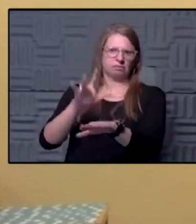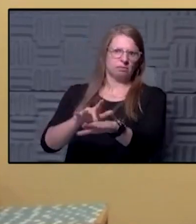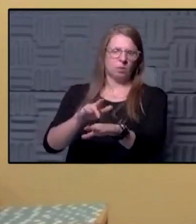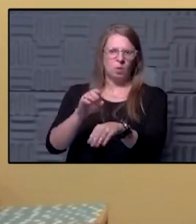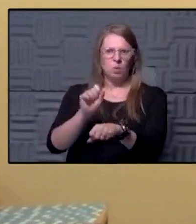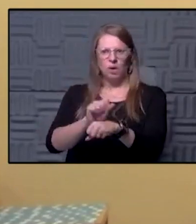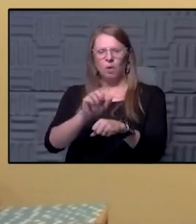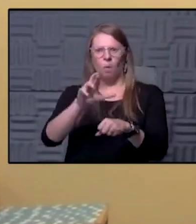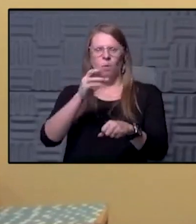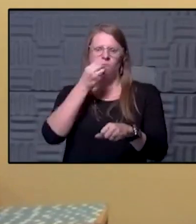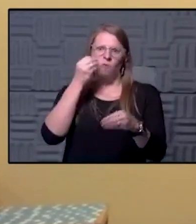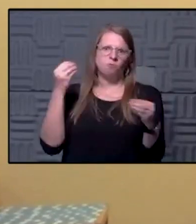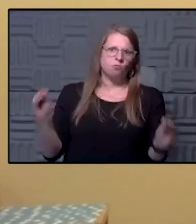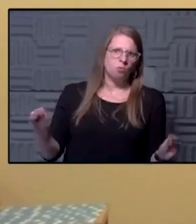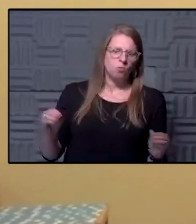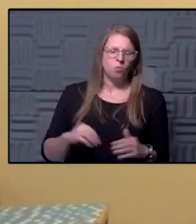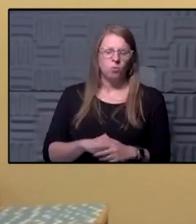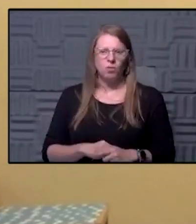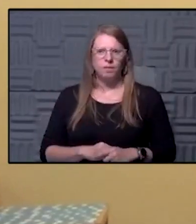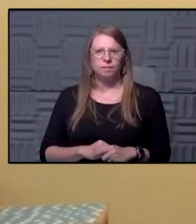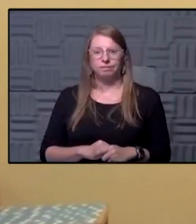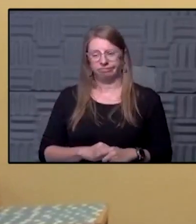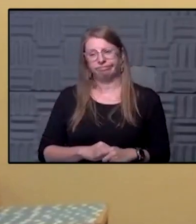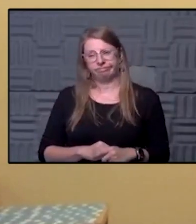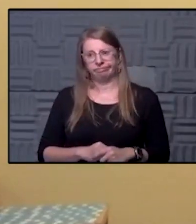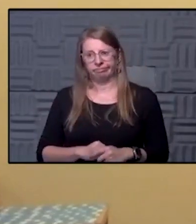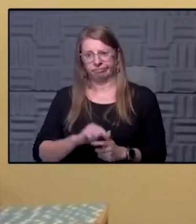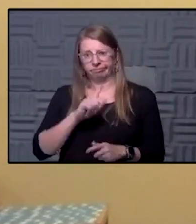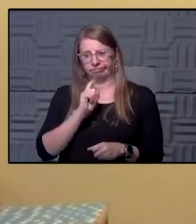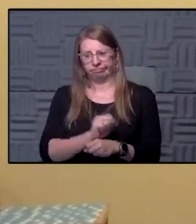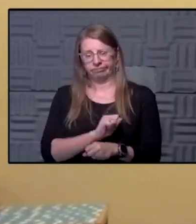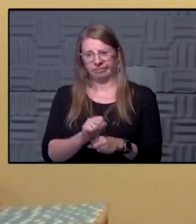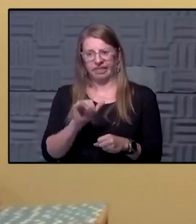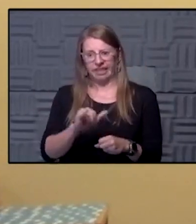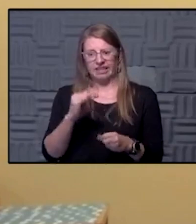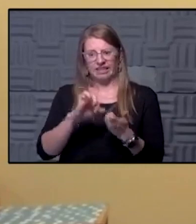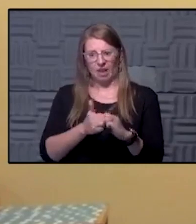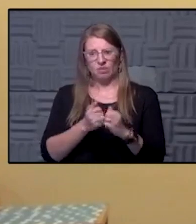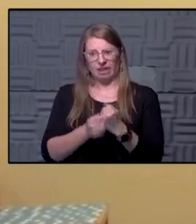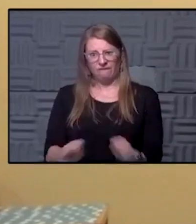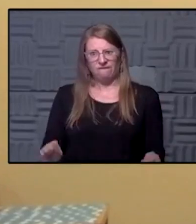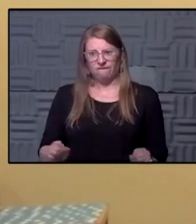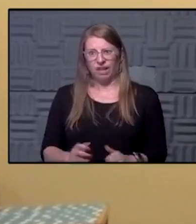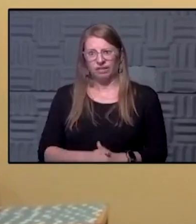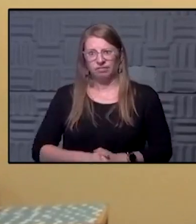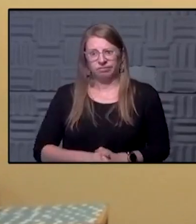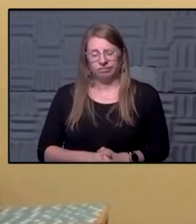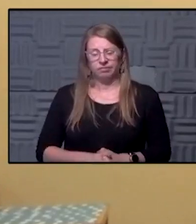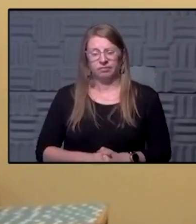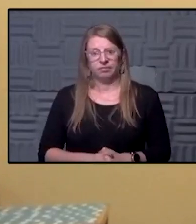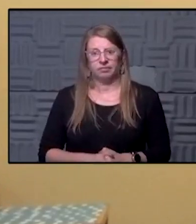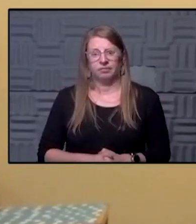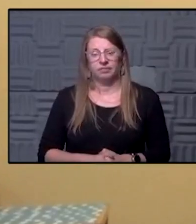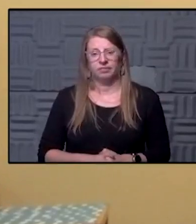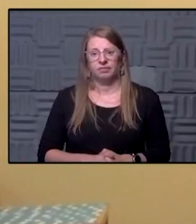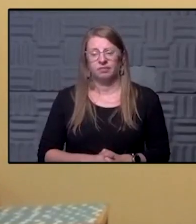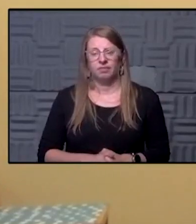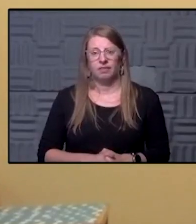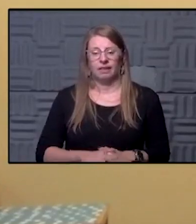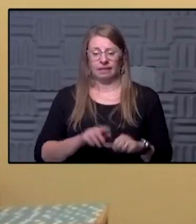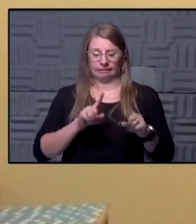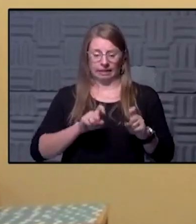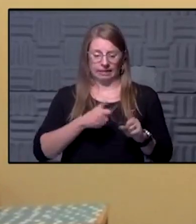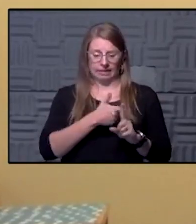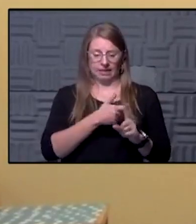store or something. And actually, that's exactly how it keeps you safe. So, the simple act of